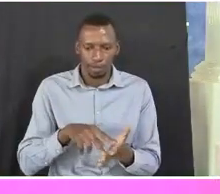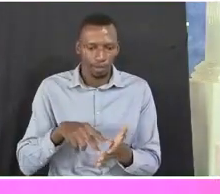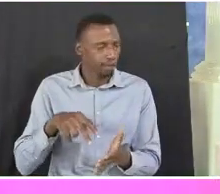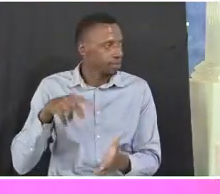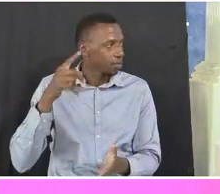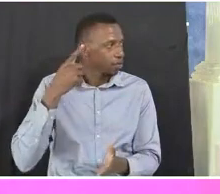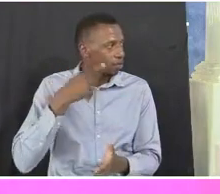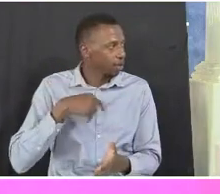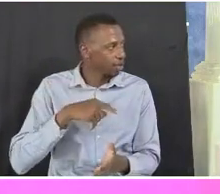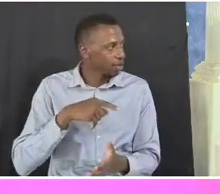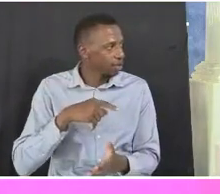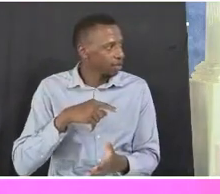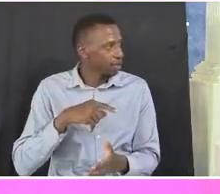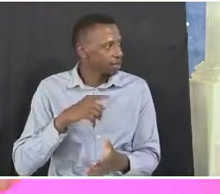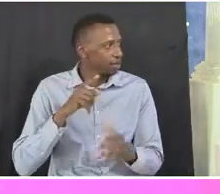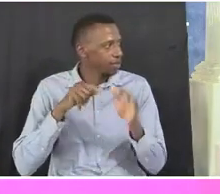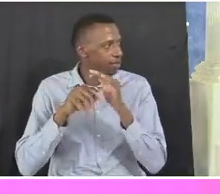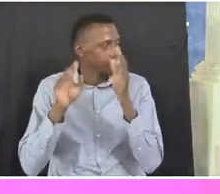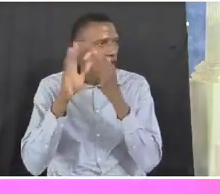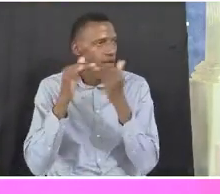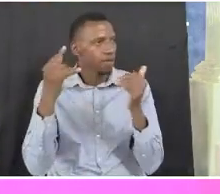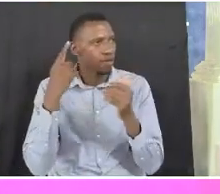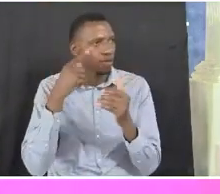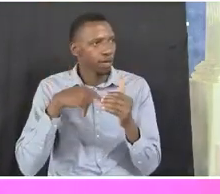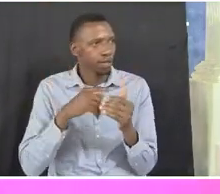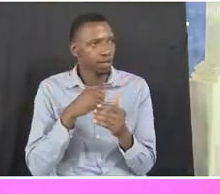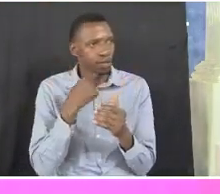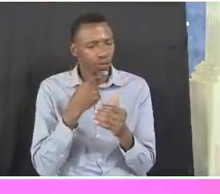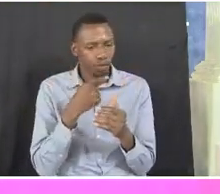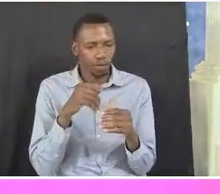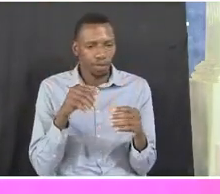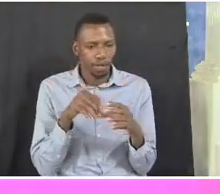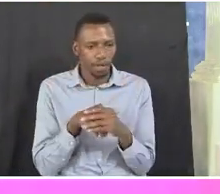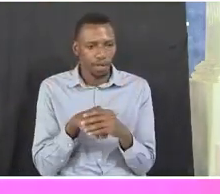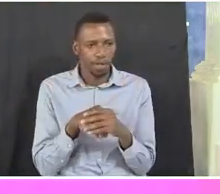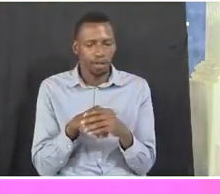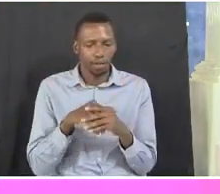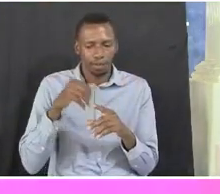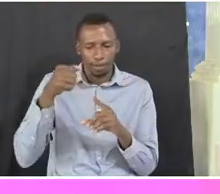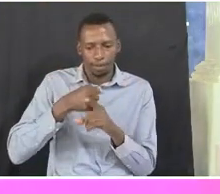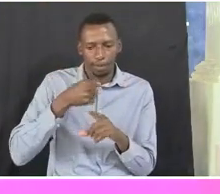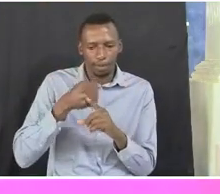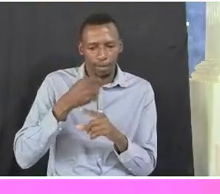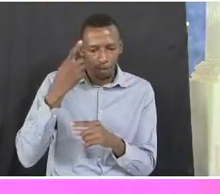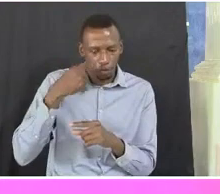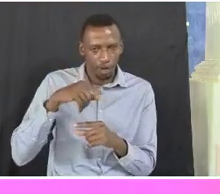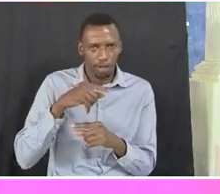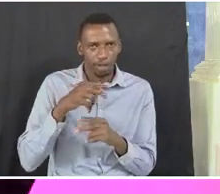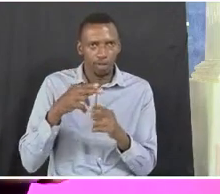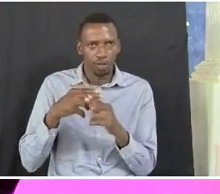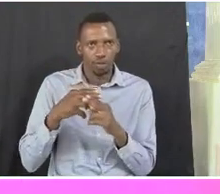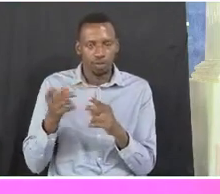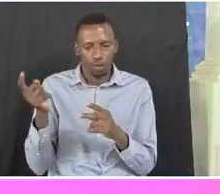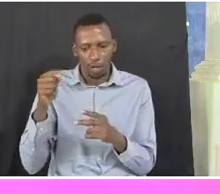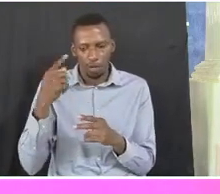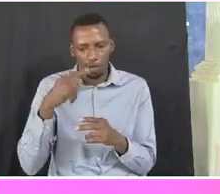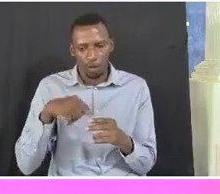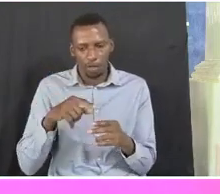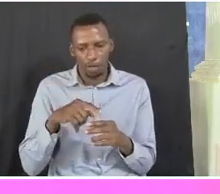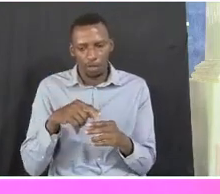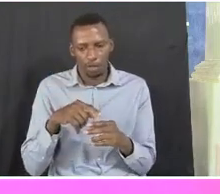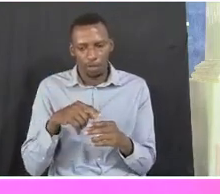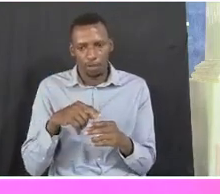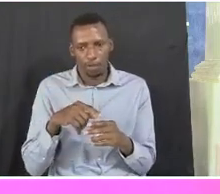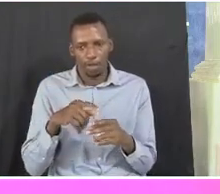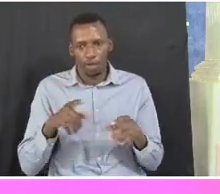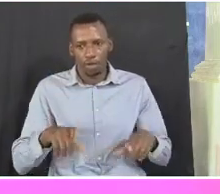for us, who ascended to heaven for us, who is interceding for us, who is coming soon for us to live